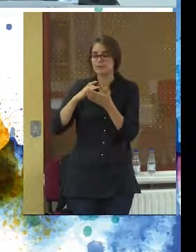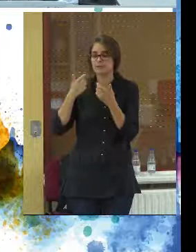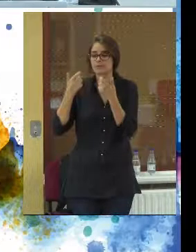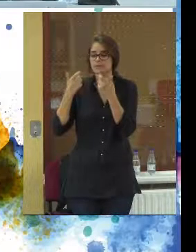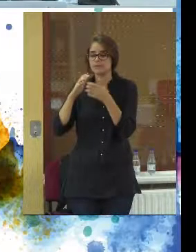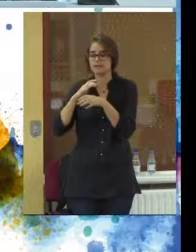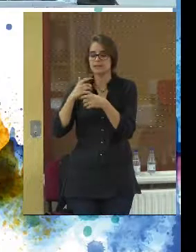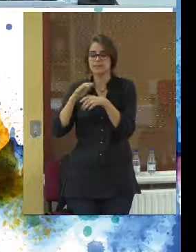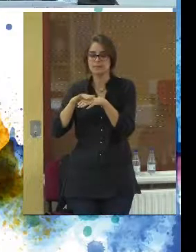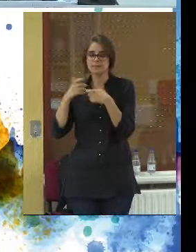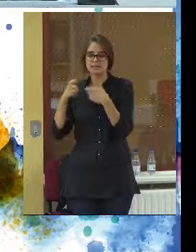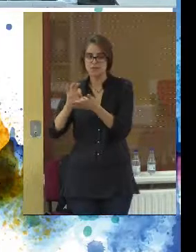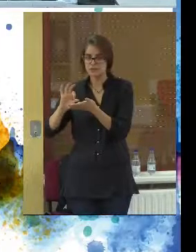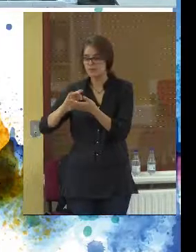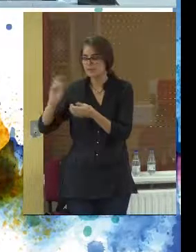other